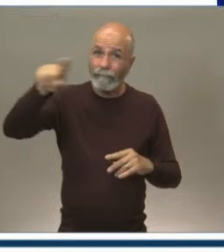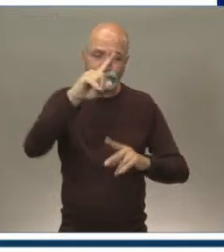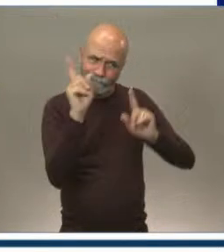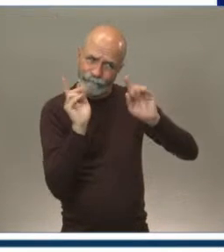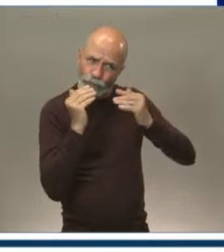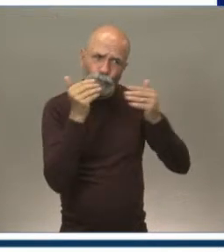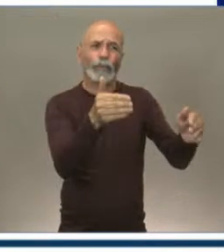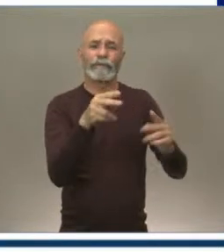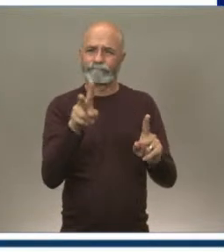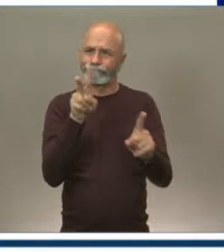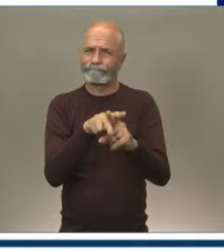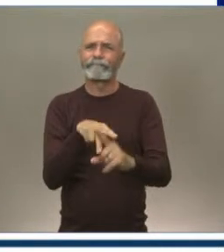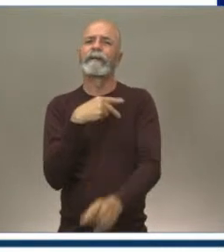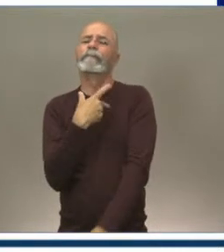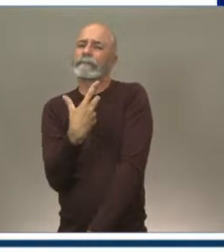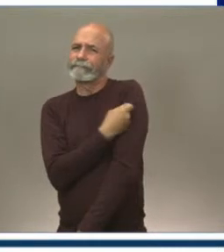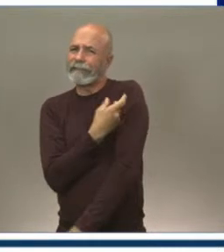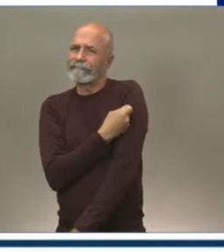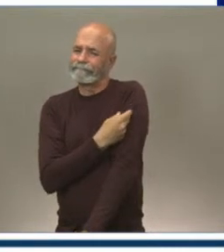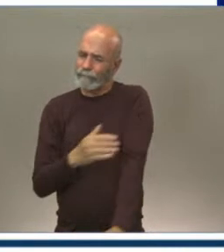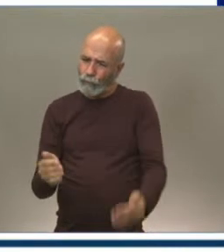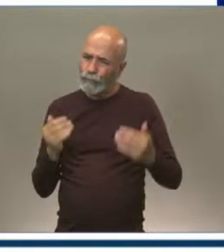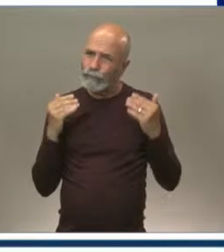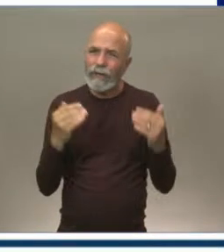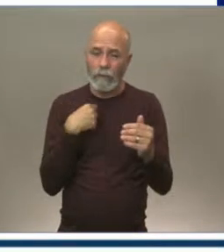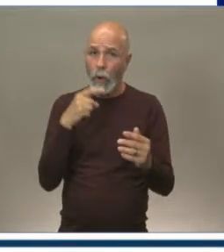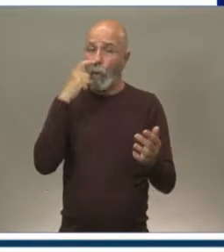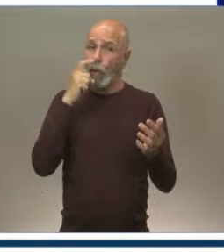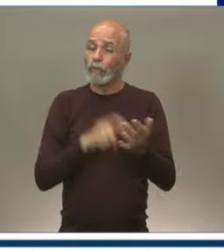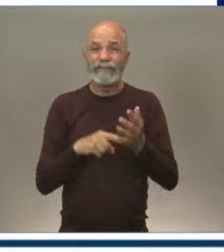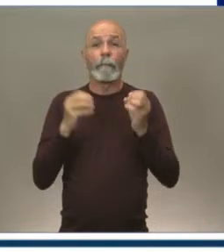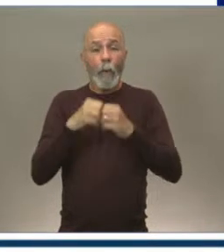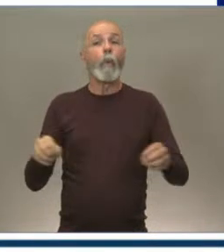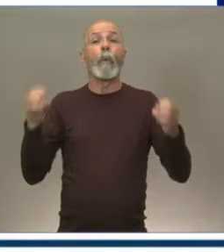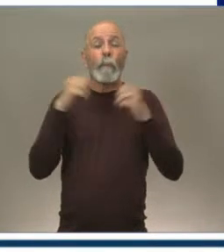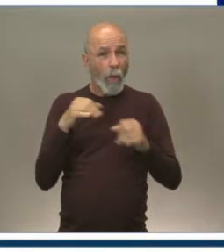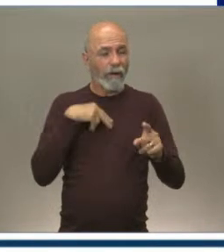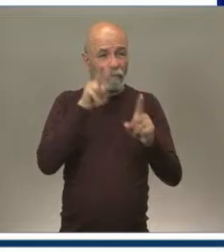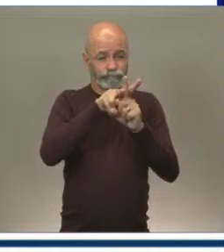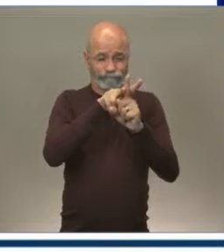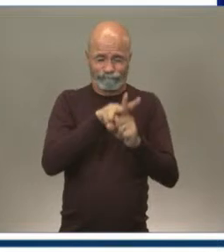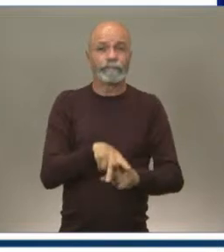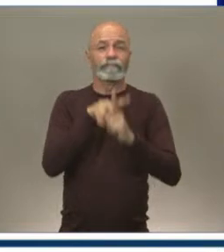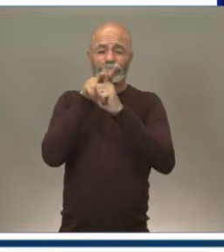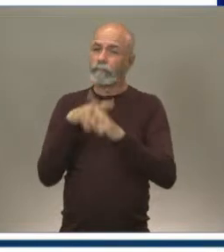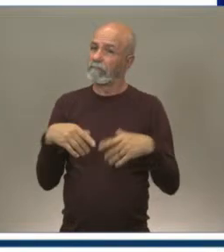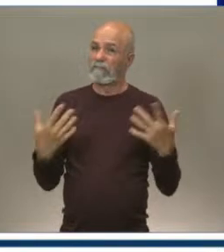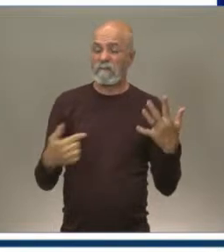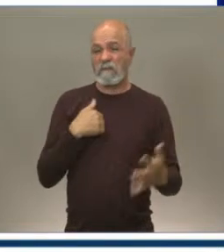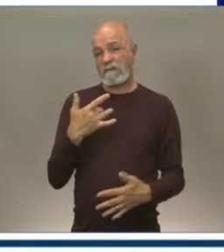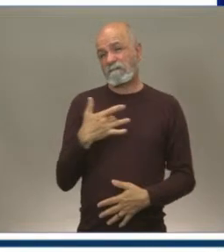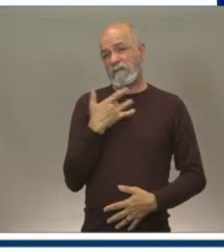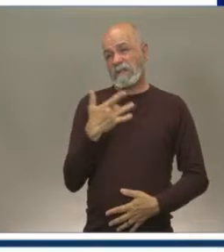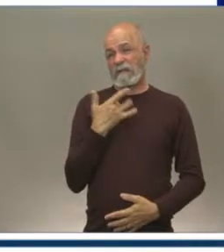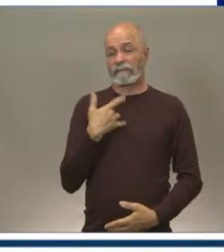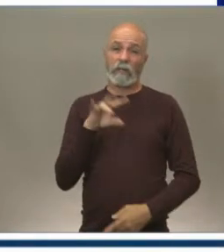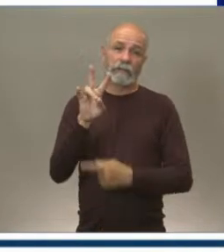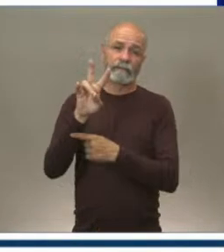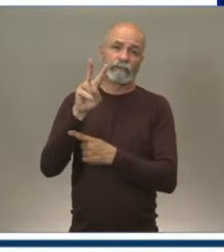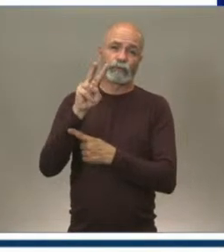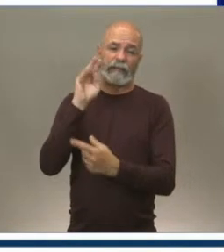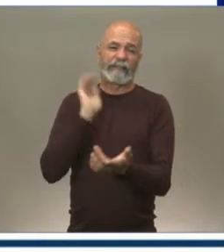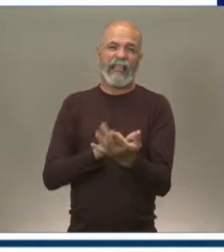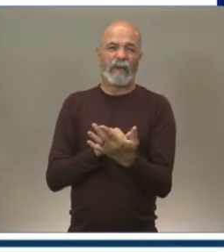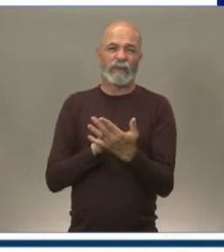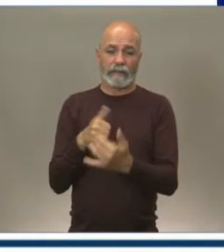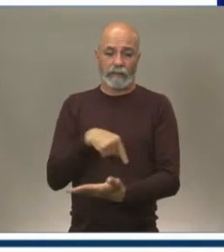the appointments are going quickly. We're expecting to do 72,000 appointments of vaccines this week, which